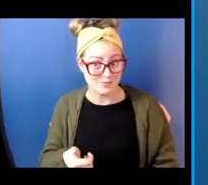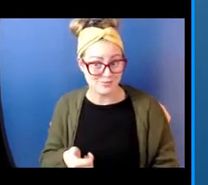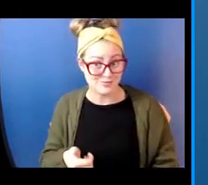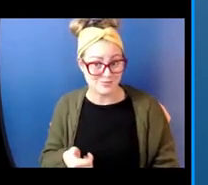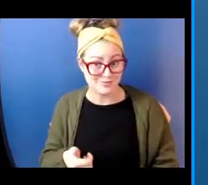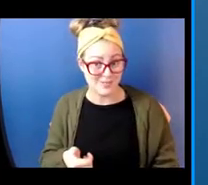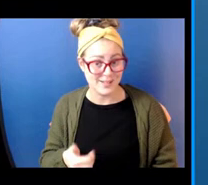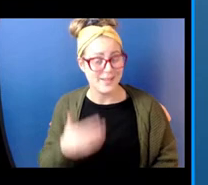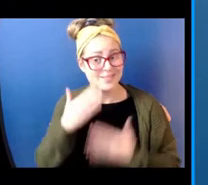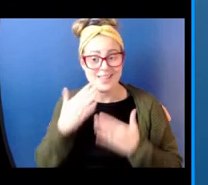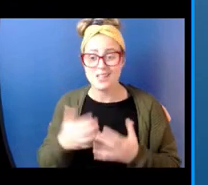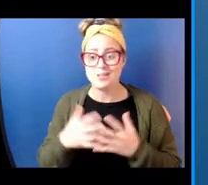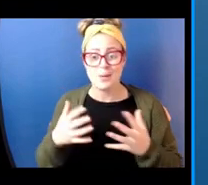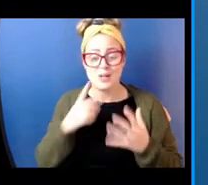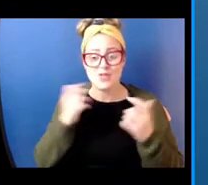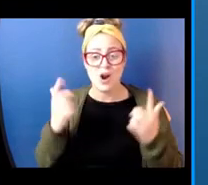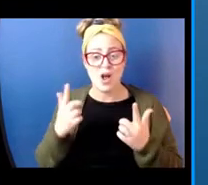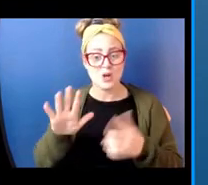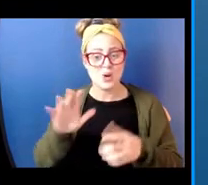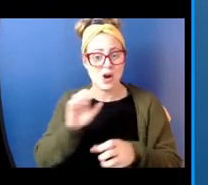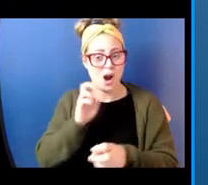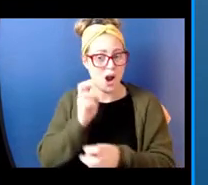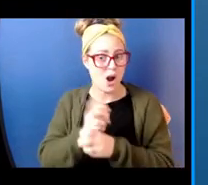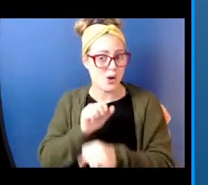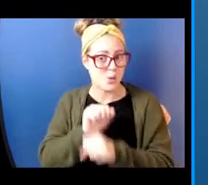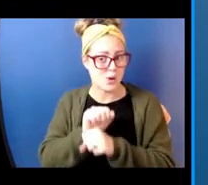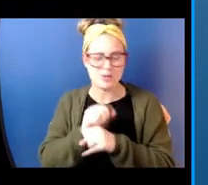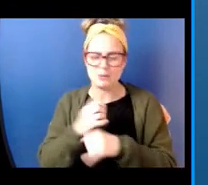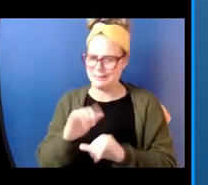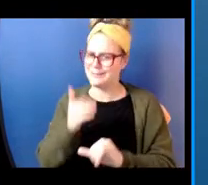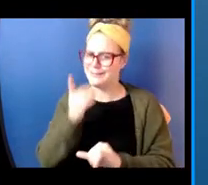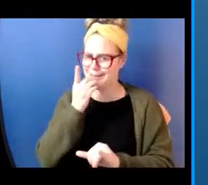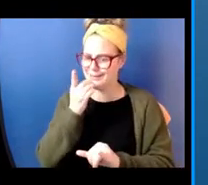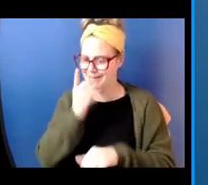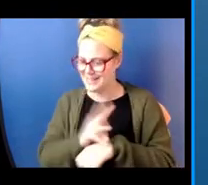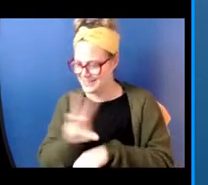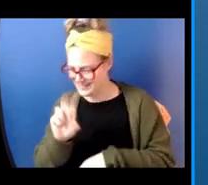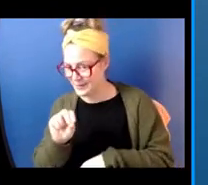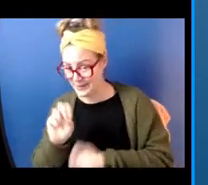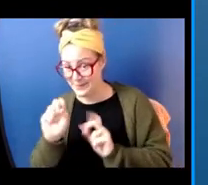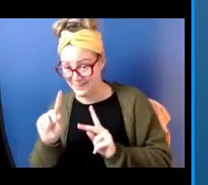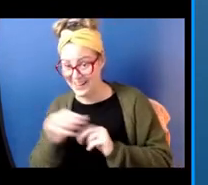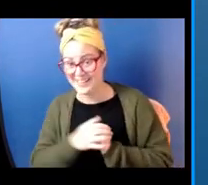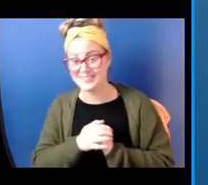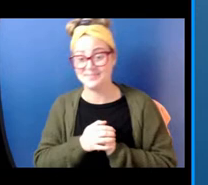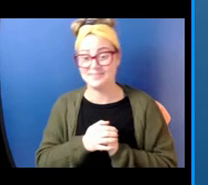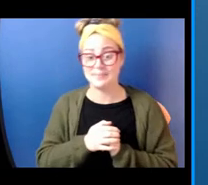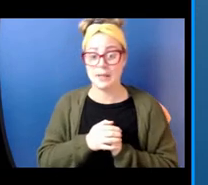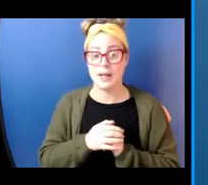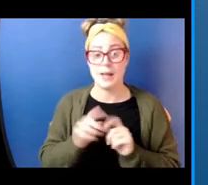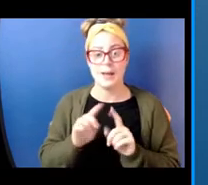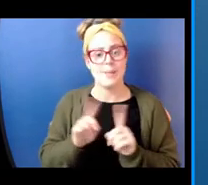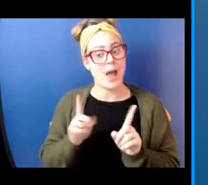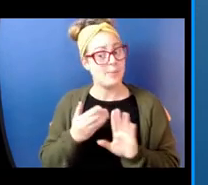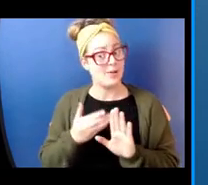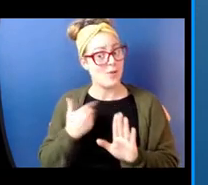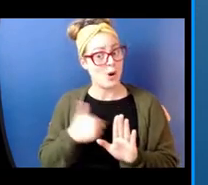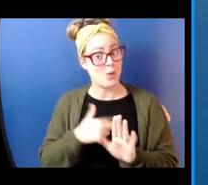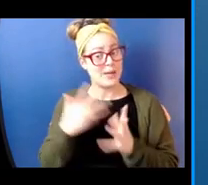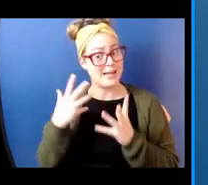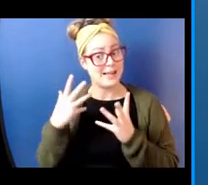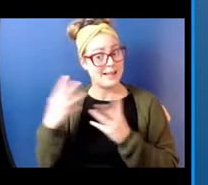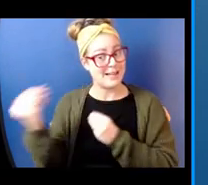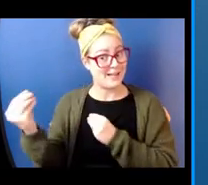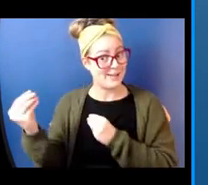you so much for all the hard work and the diligence we are still having dinner it's at 6 30. but before we leave are there